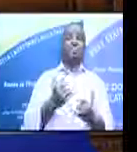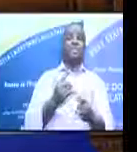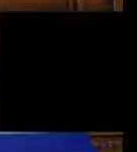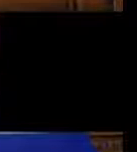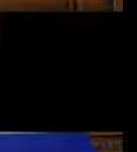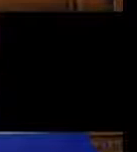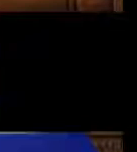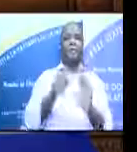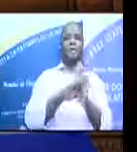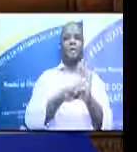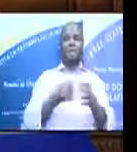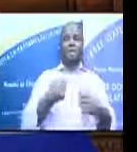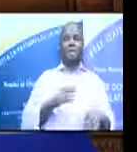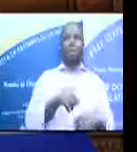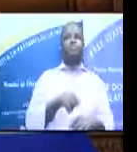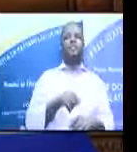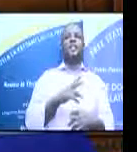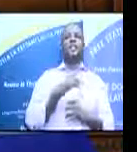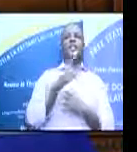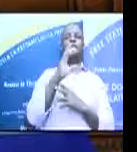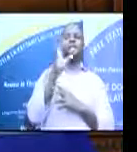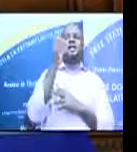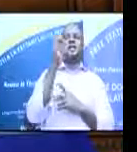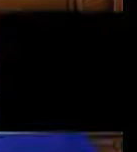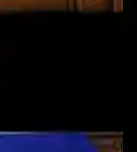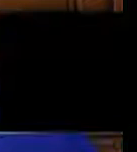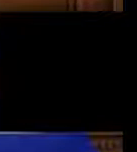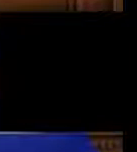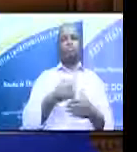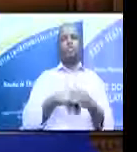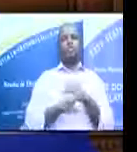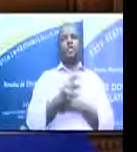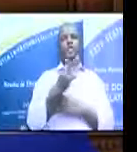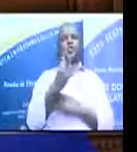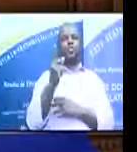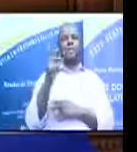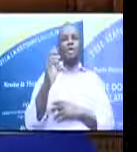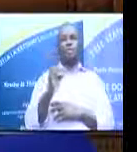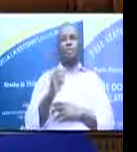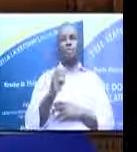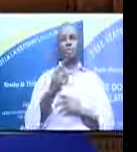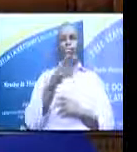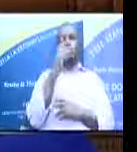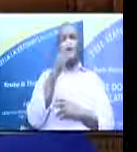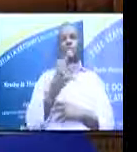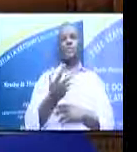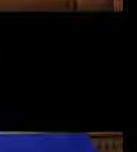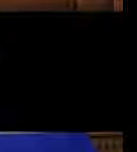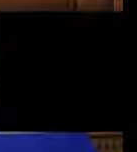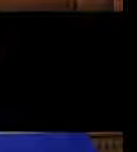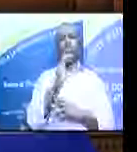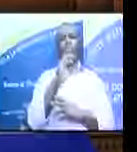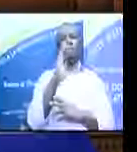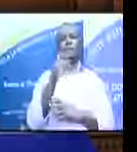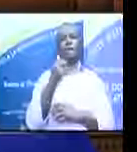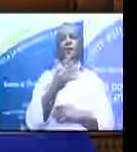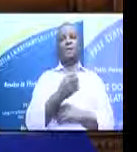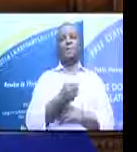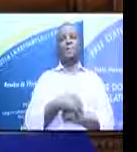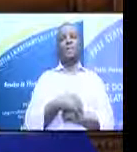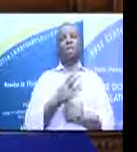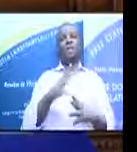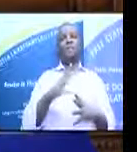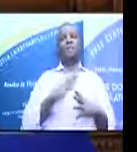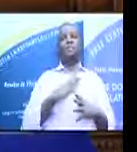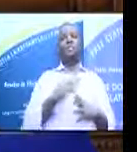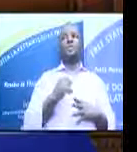inception, Free State Province had sent 210 students to Cuba, and we are proud